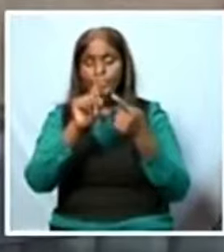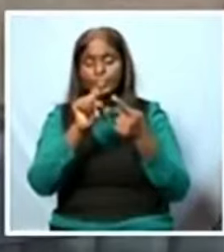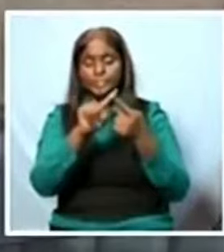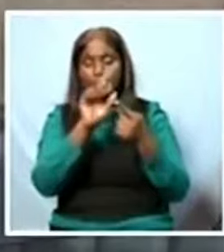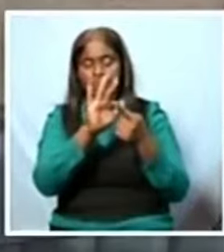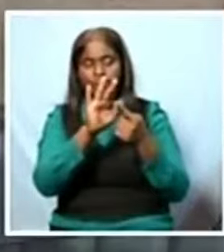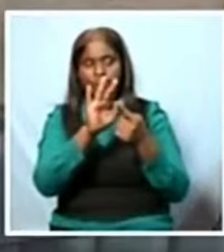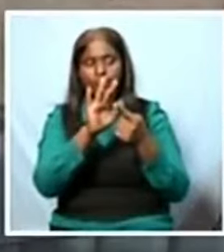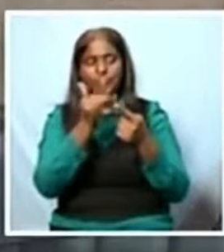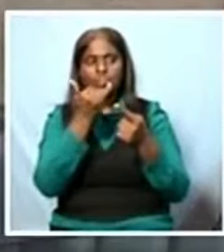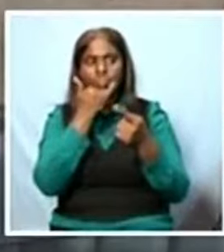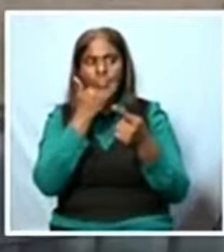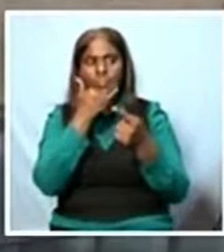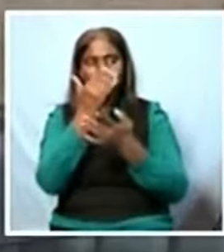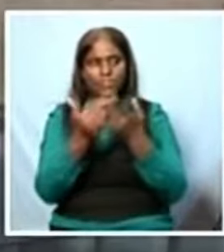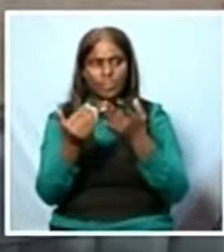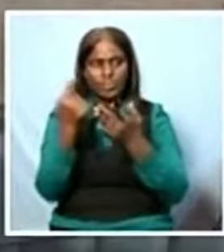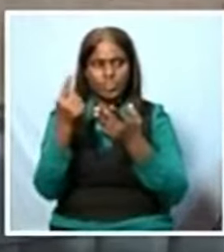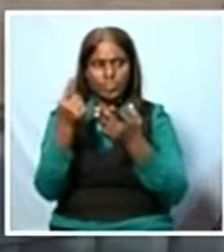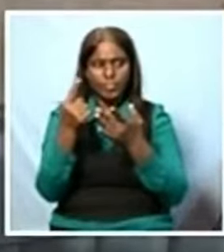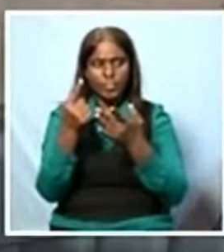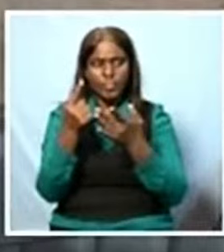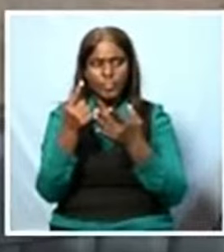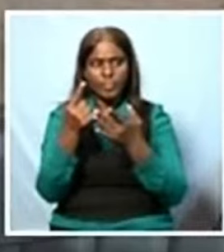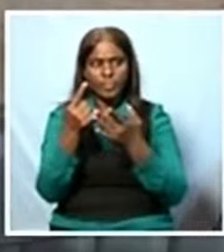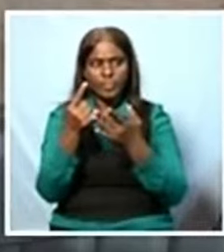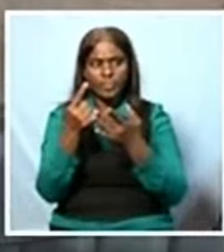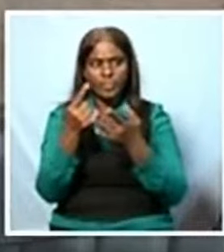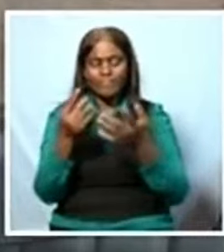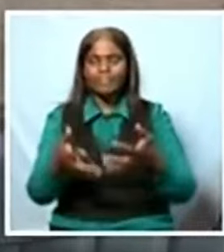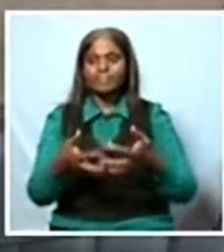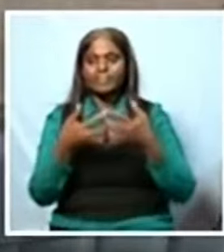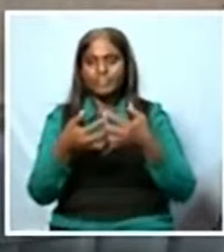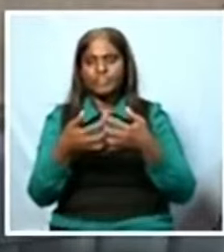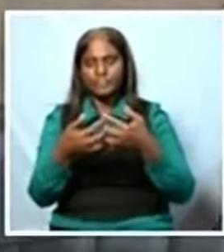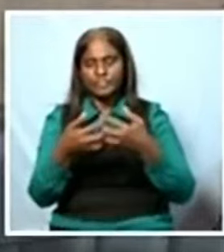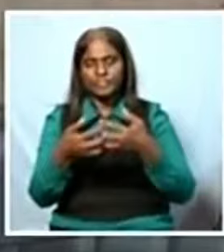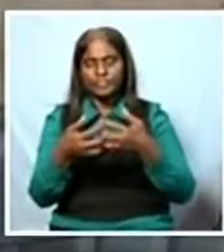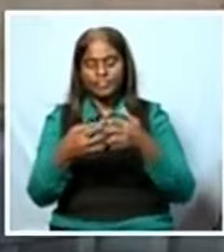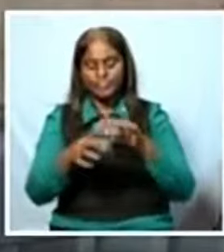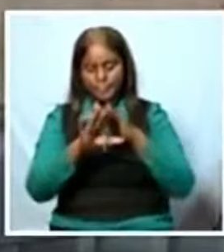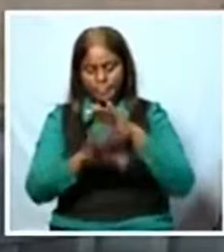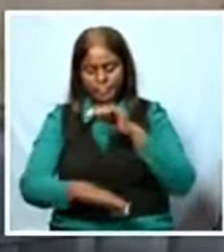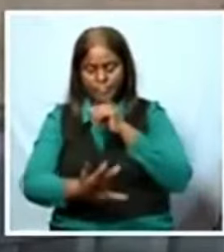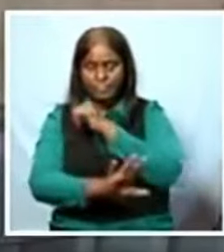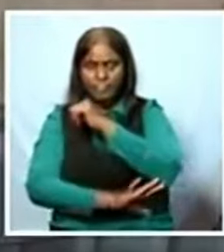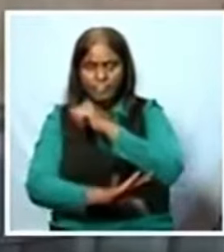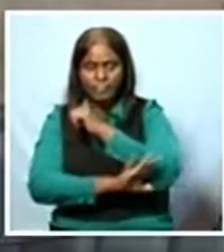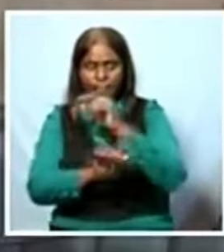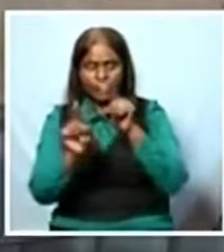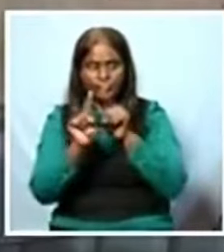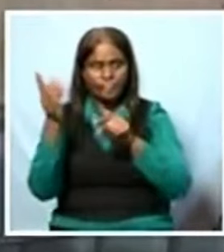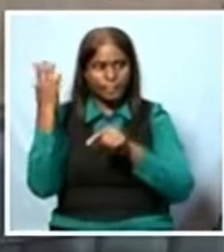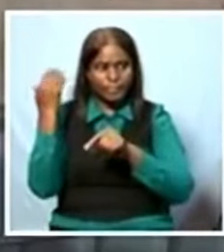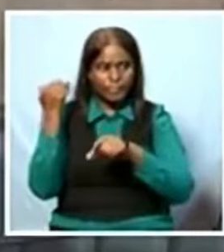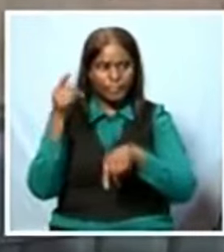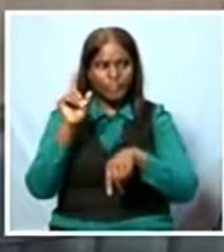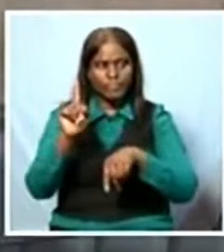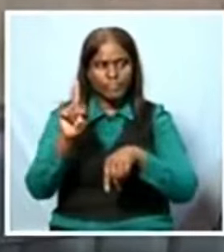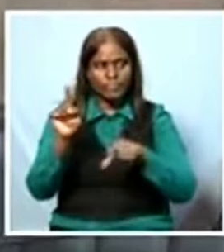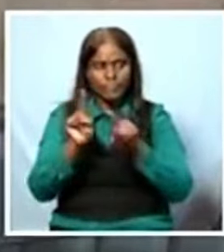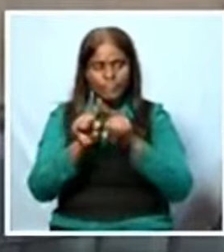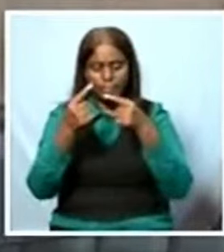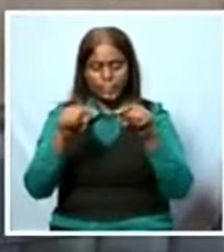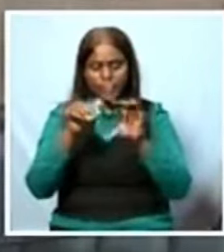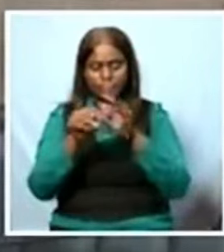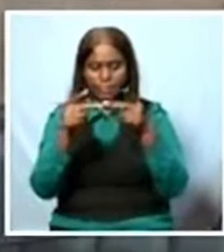the fatal one where someone was overrun by that heavy machine underground, and the previous one happened in the